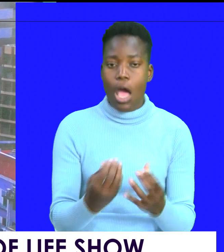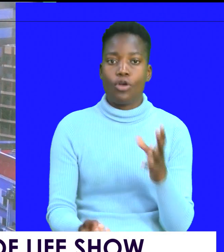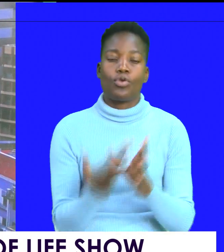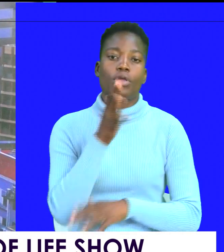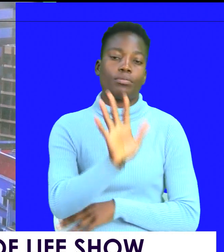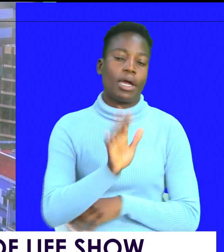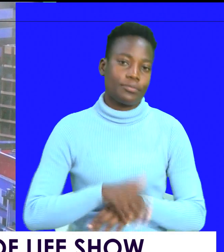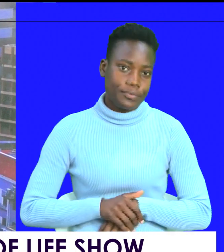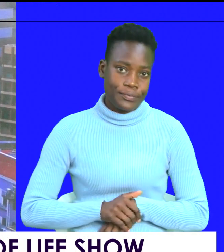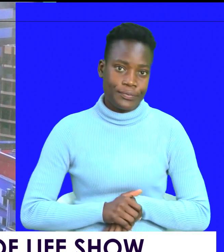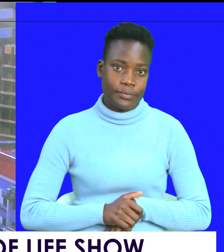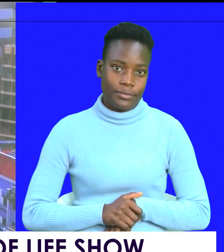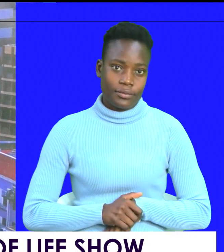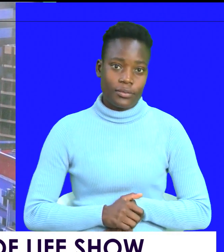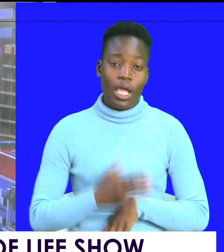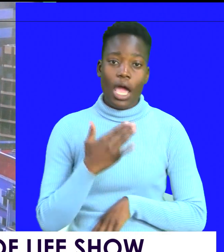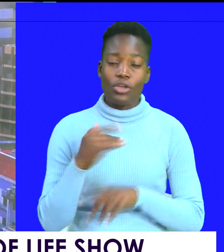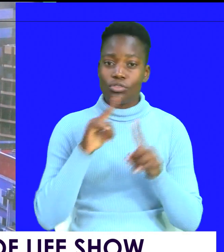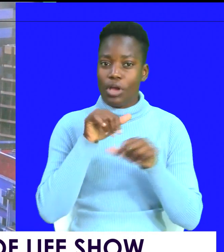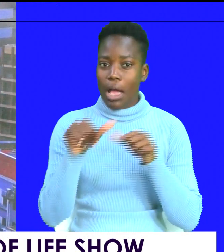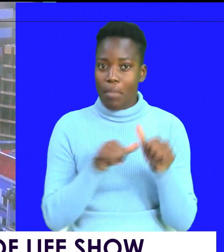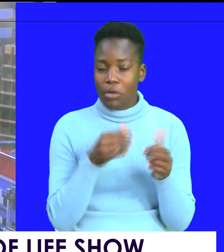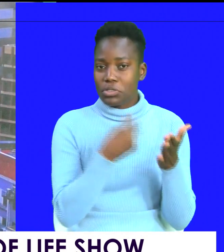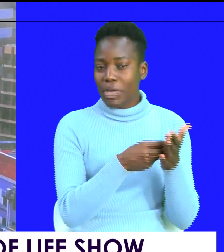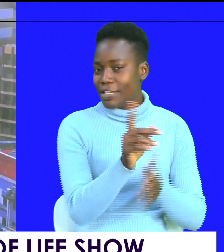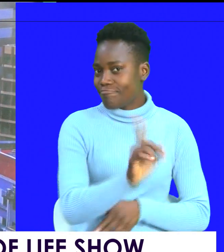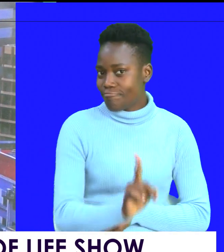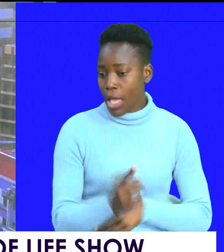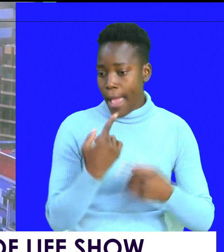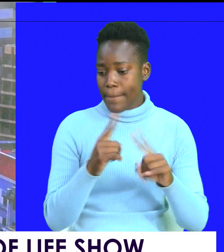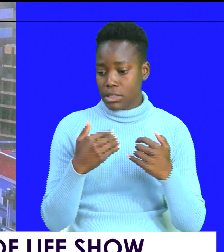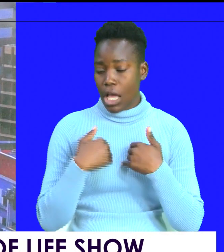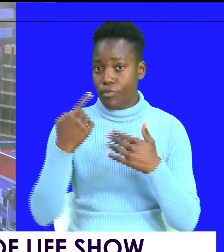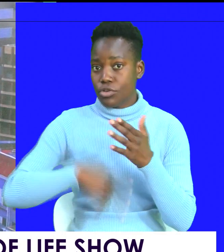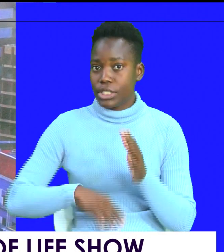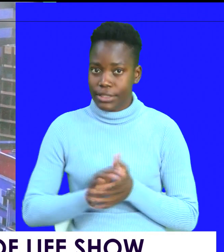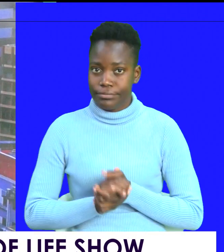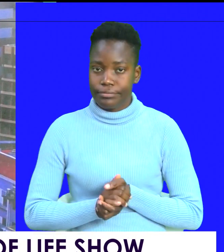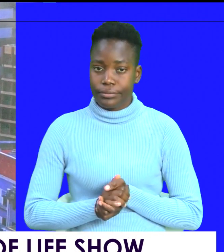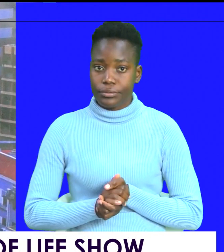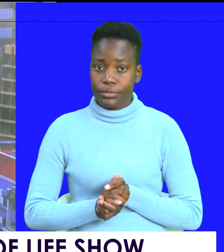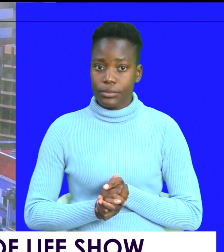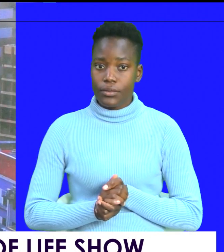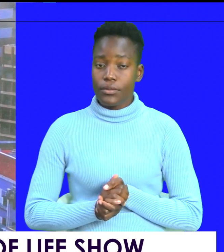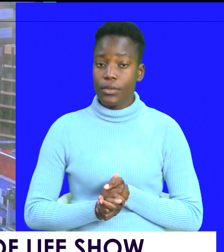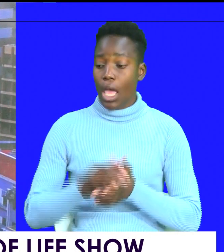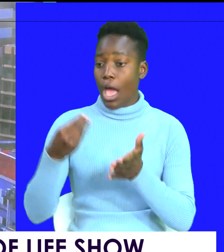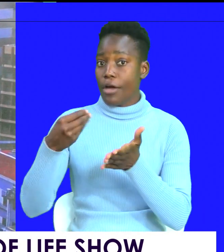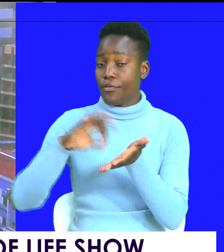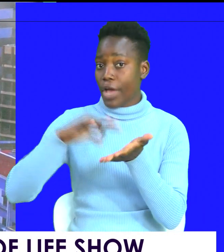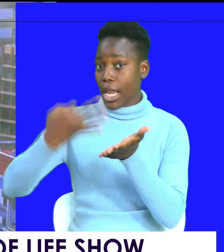growth. Let me not talk about money, but there is illicit finance. There is illicit